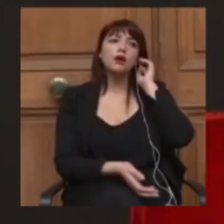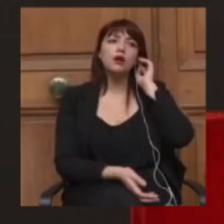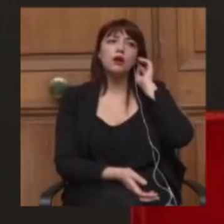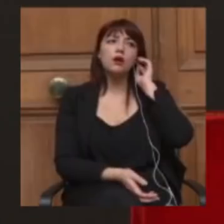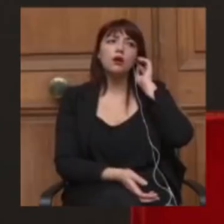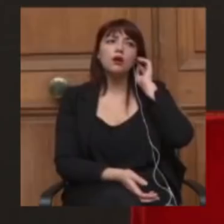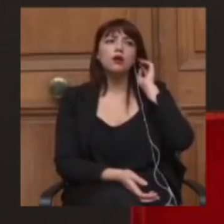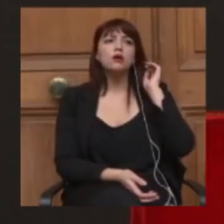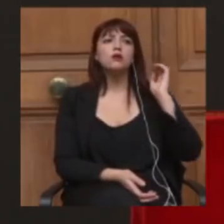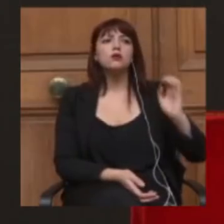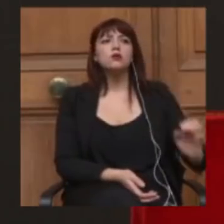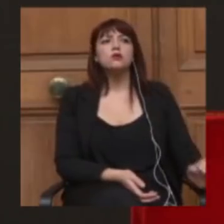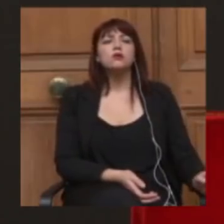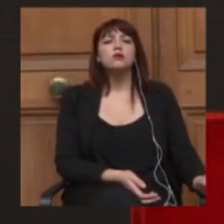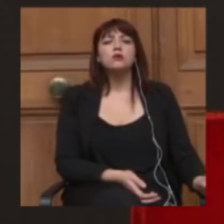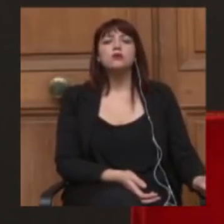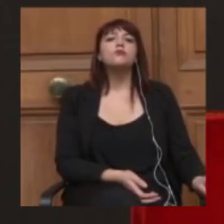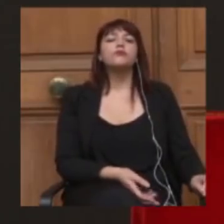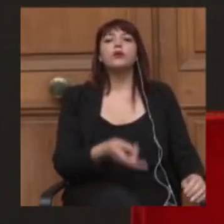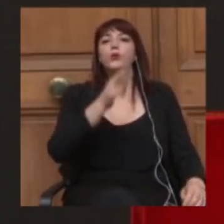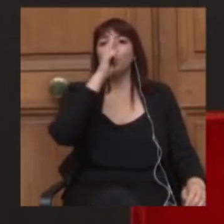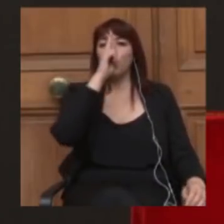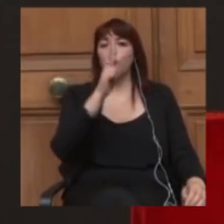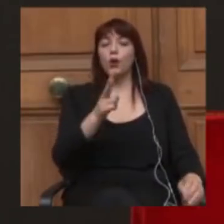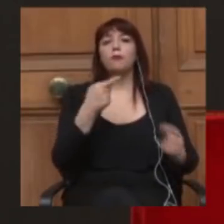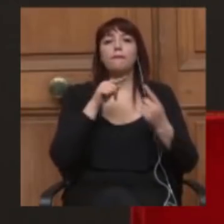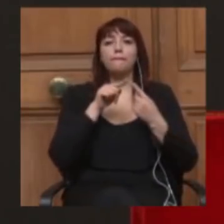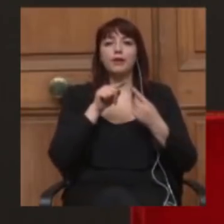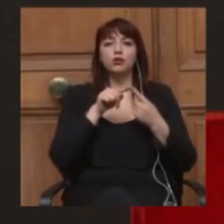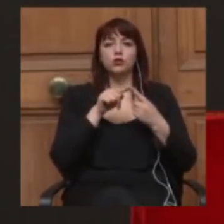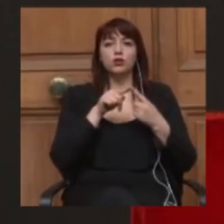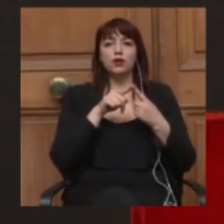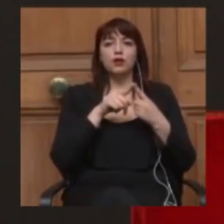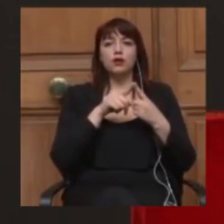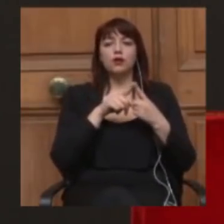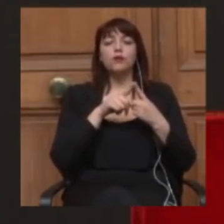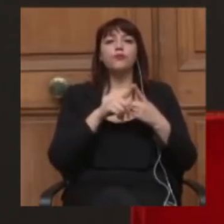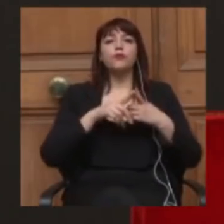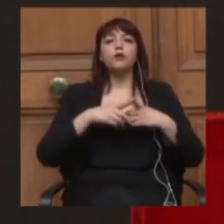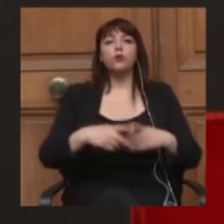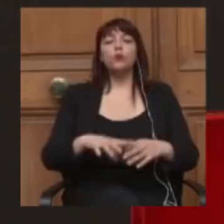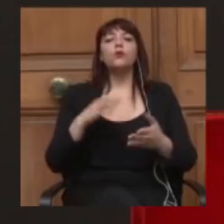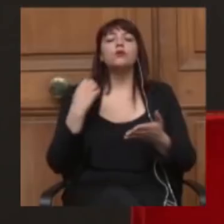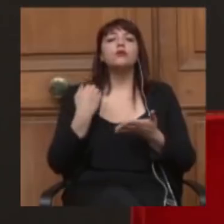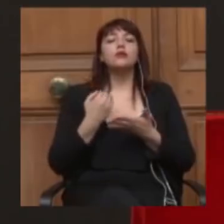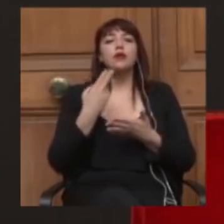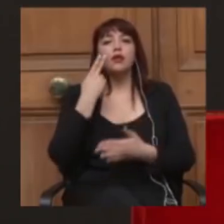this a personal honor or a testament to the work that I do.